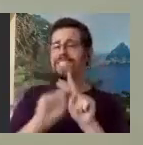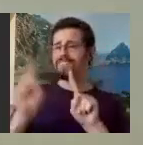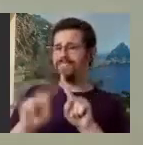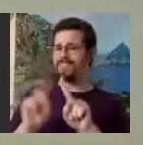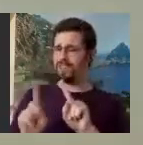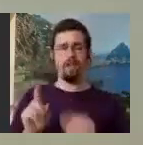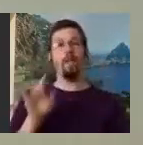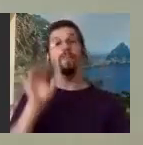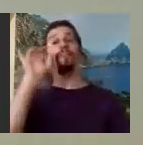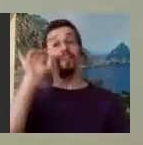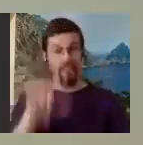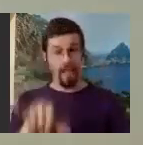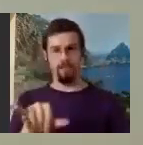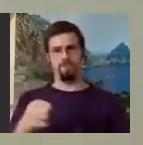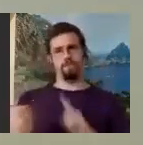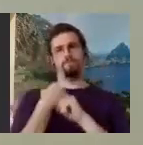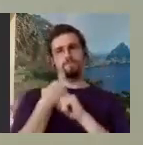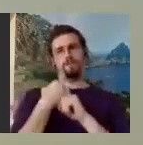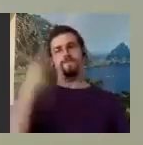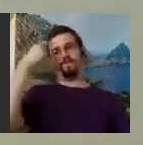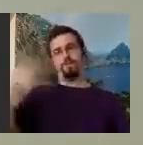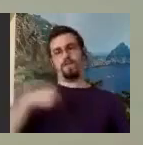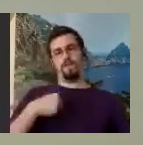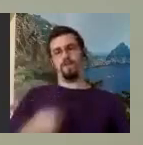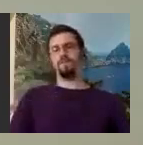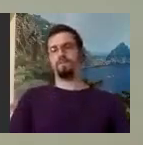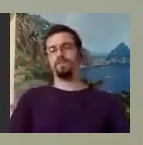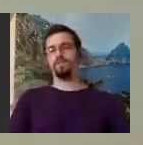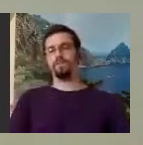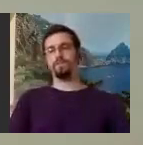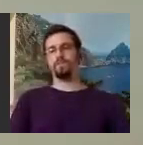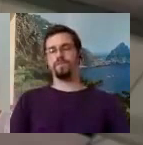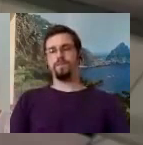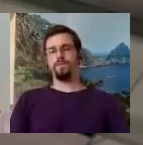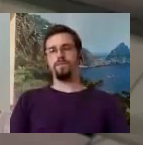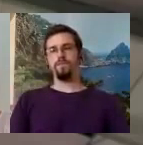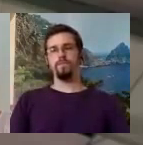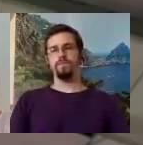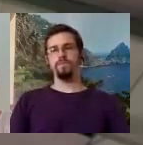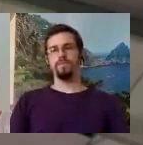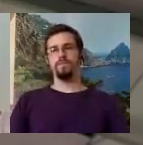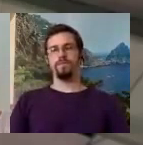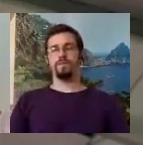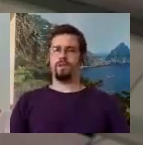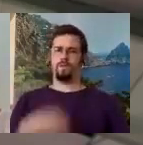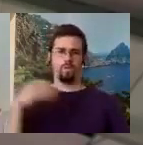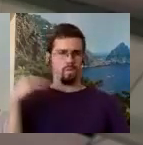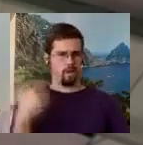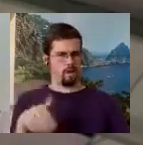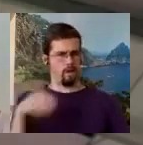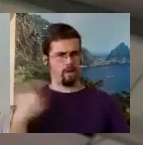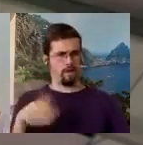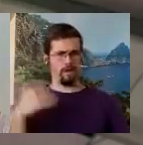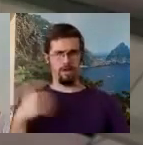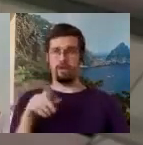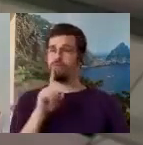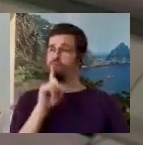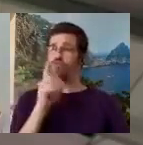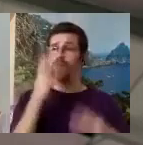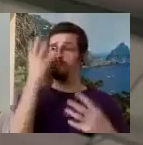to students, being able to visit a classroom and talk to students who go